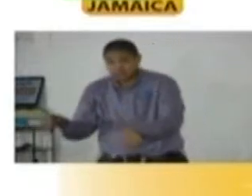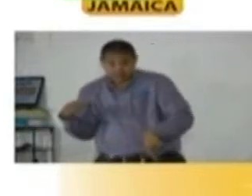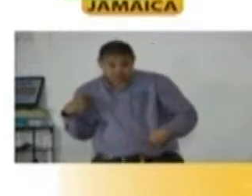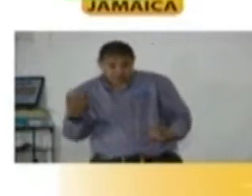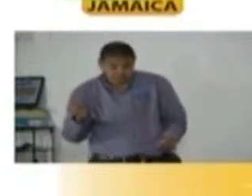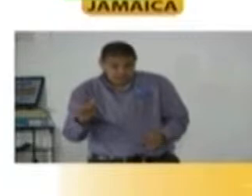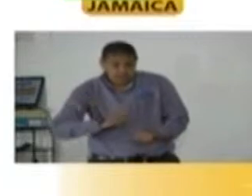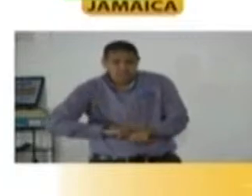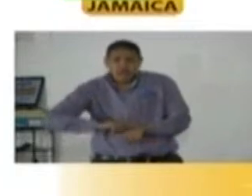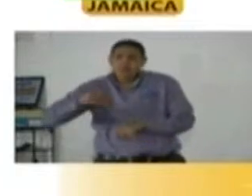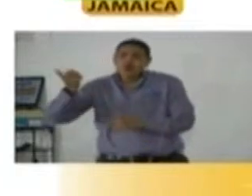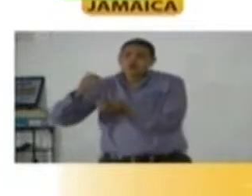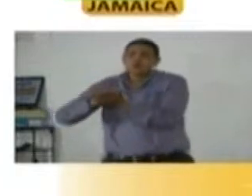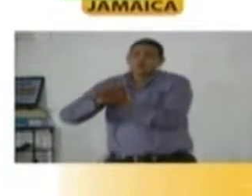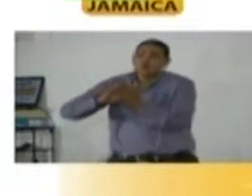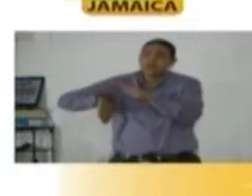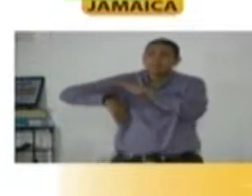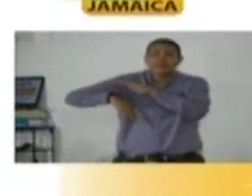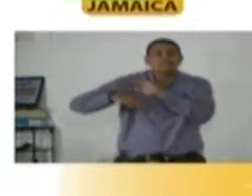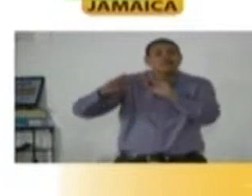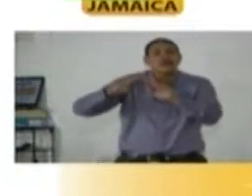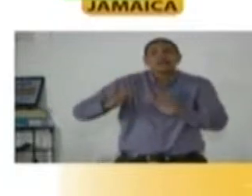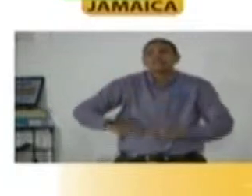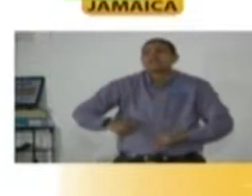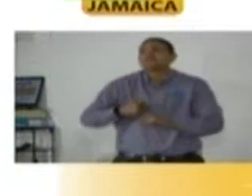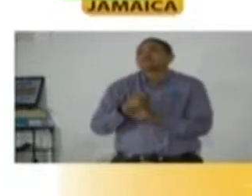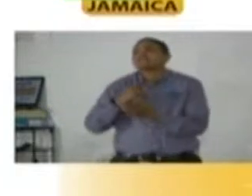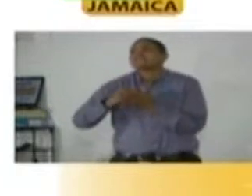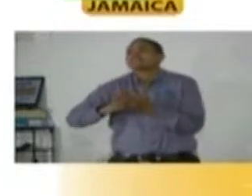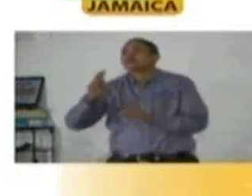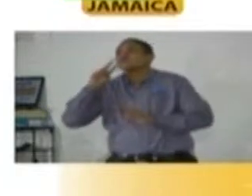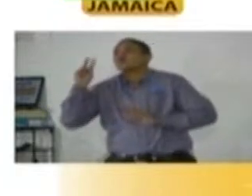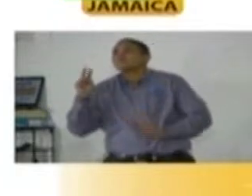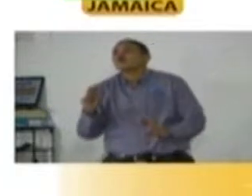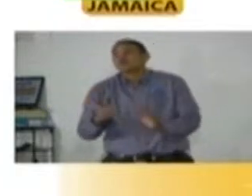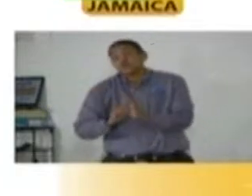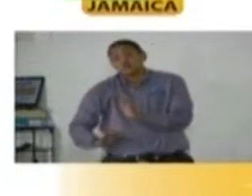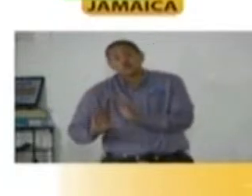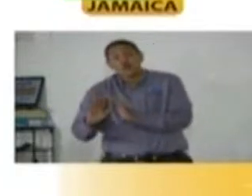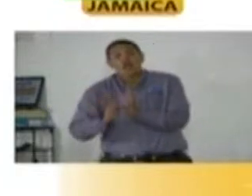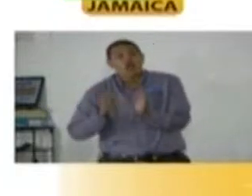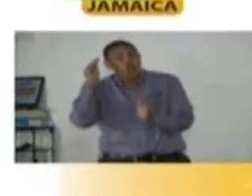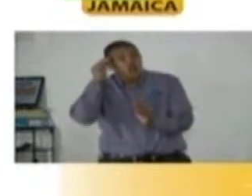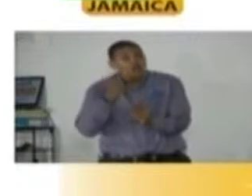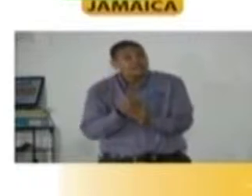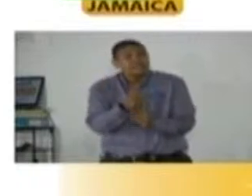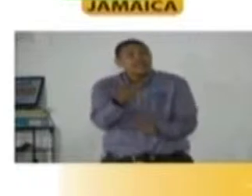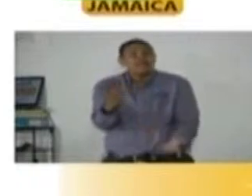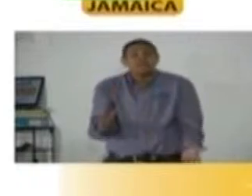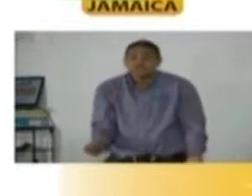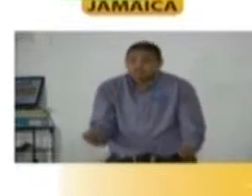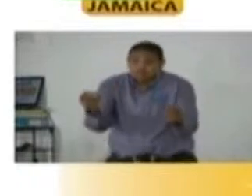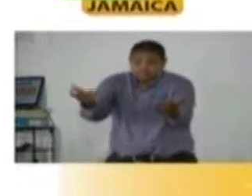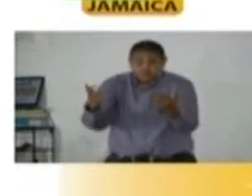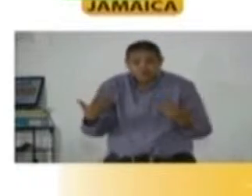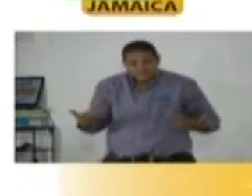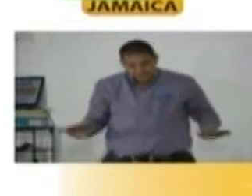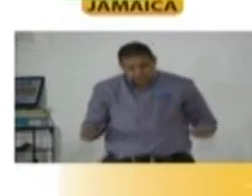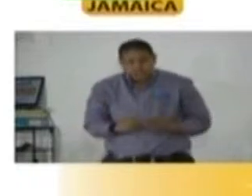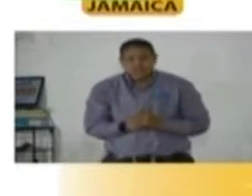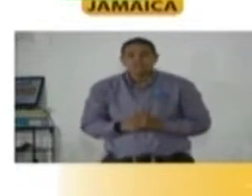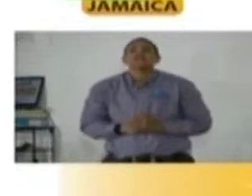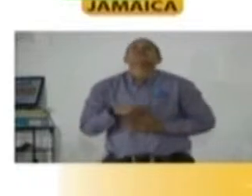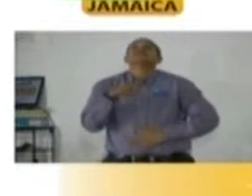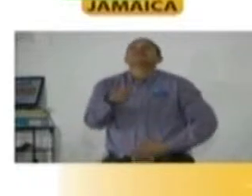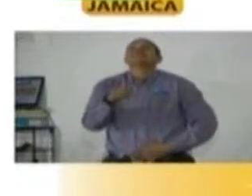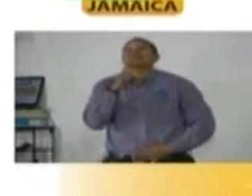other school-based formative assessments designed to monitor student learning have been administered as well. This is